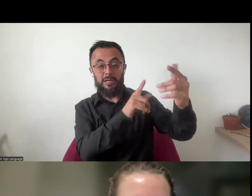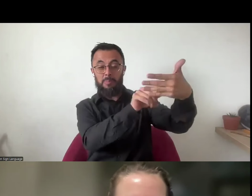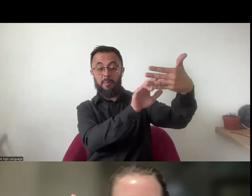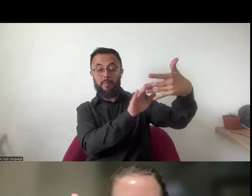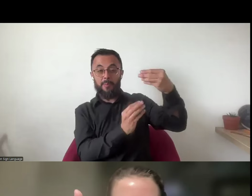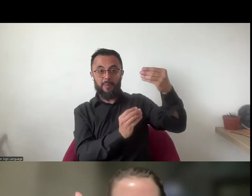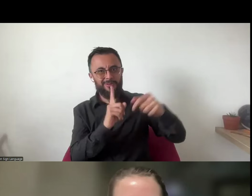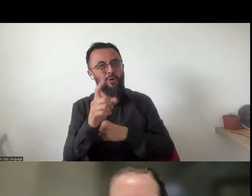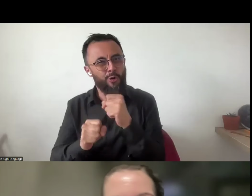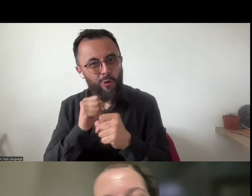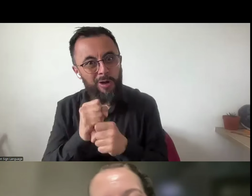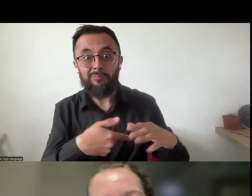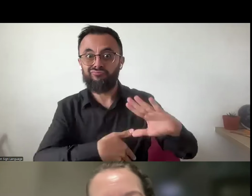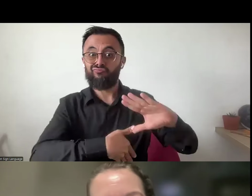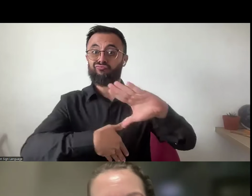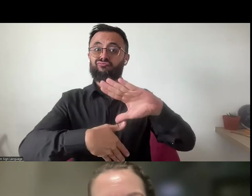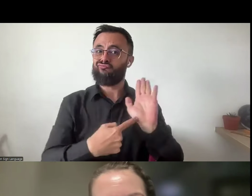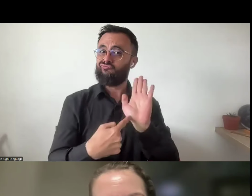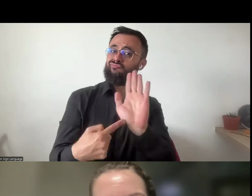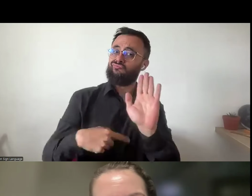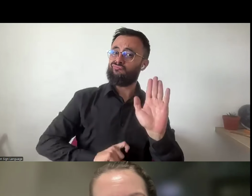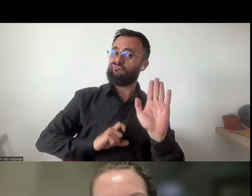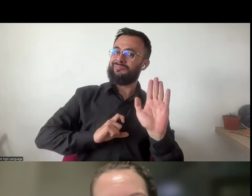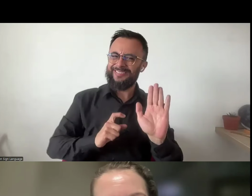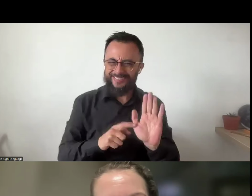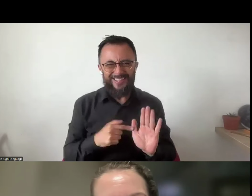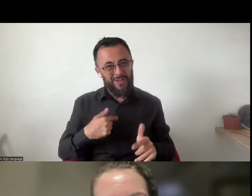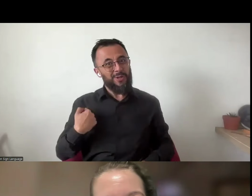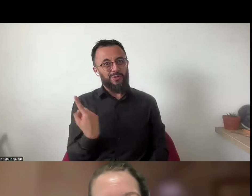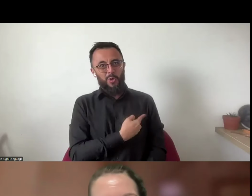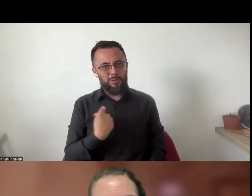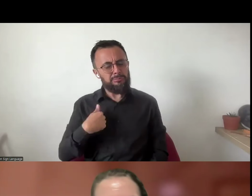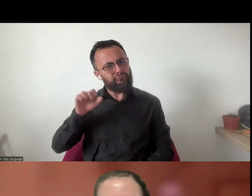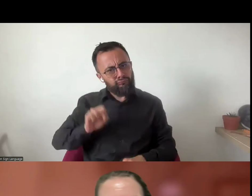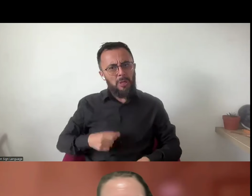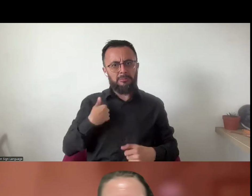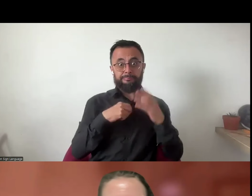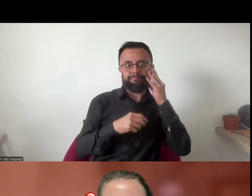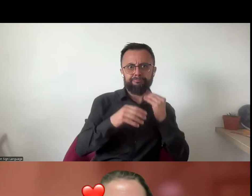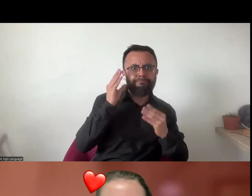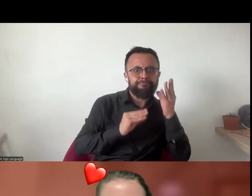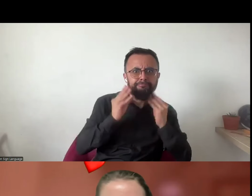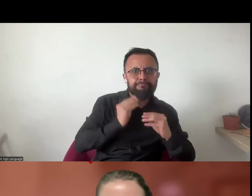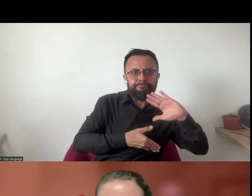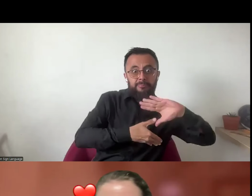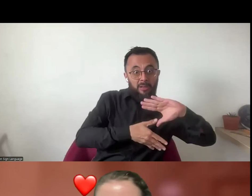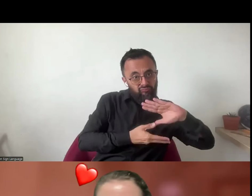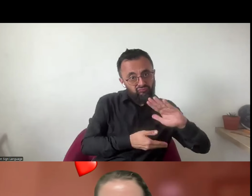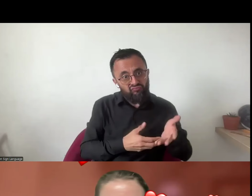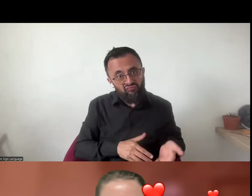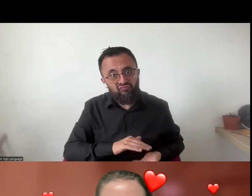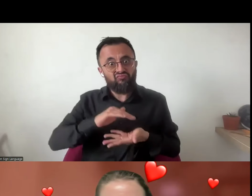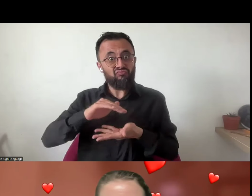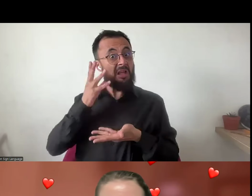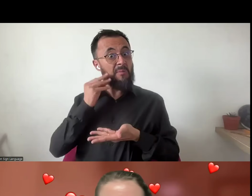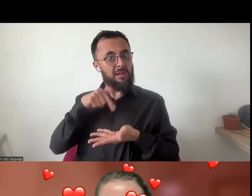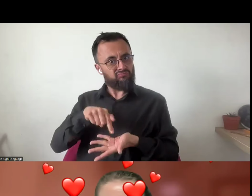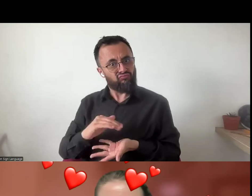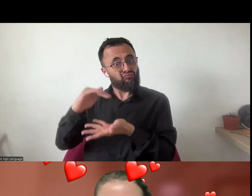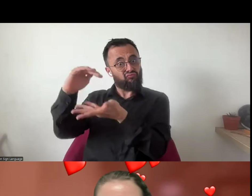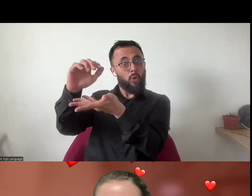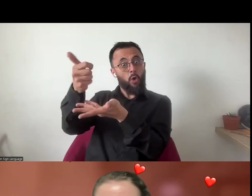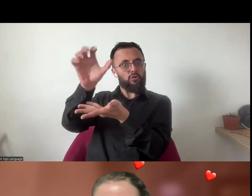have lots of countries in our region, and that it is us who can export these experiences.